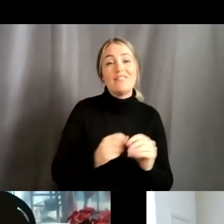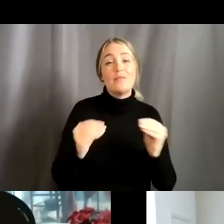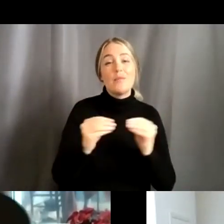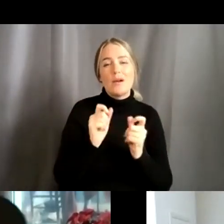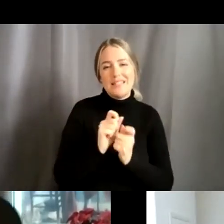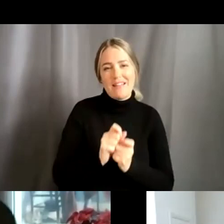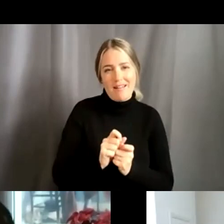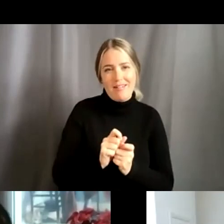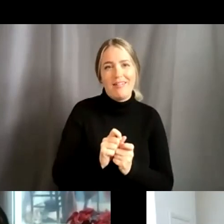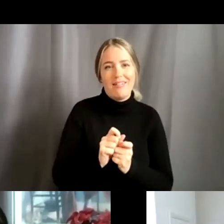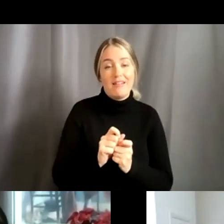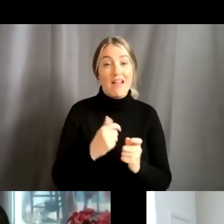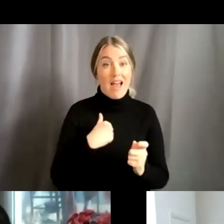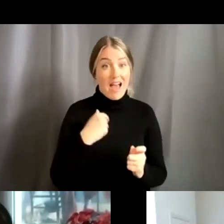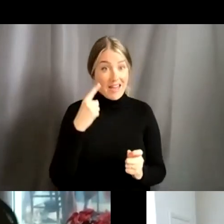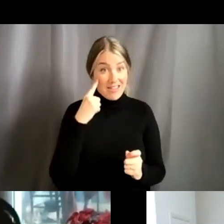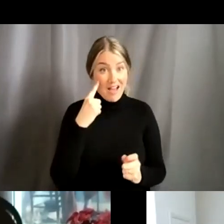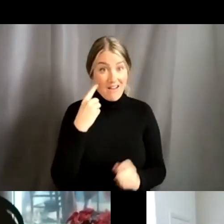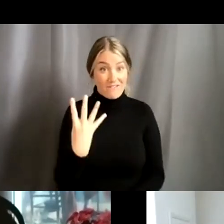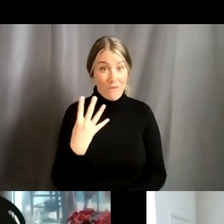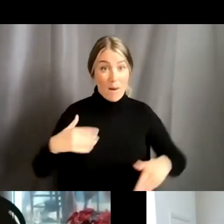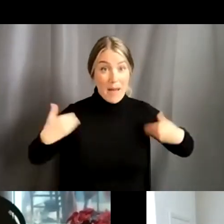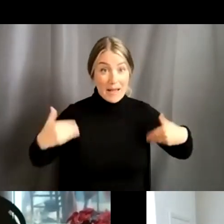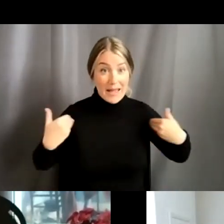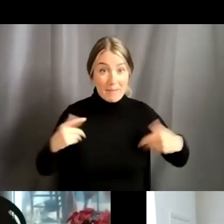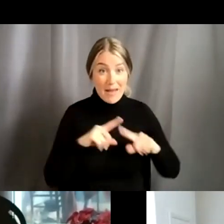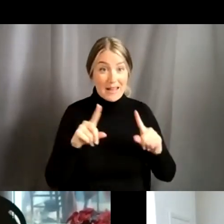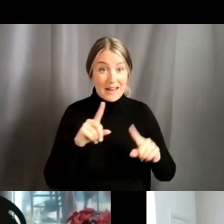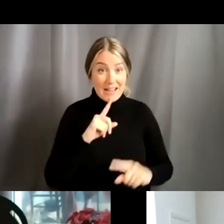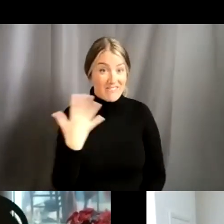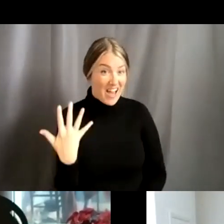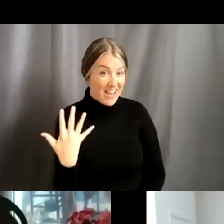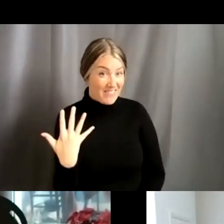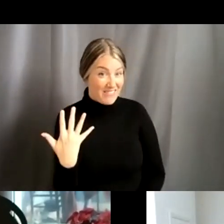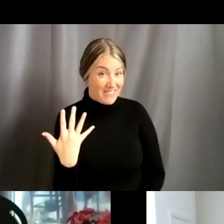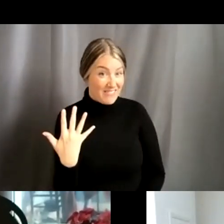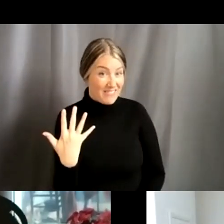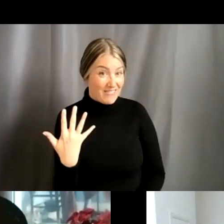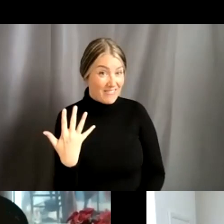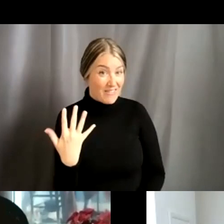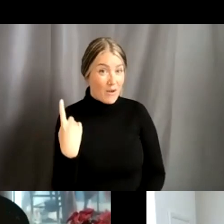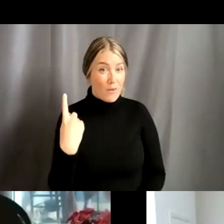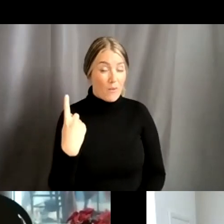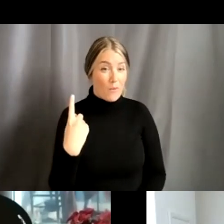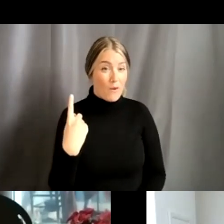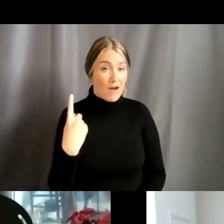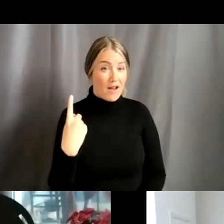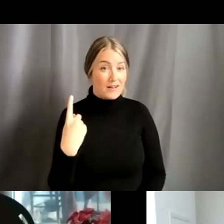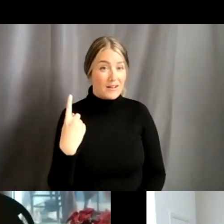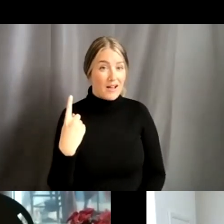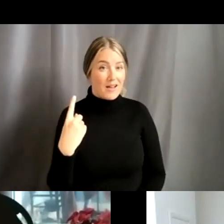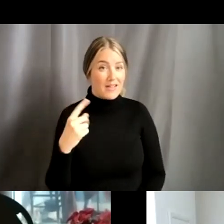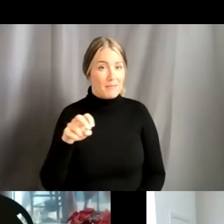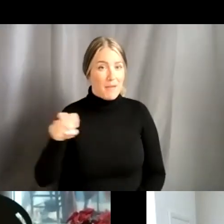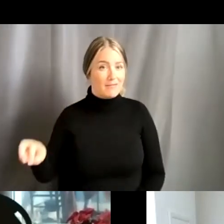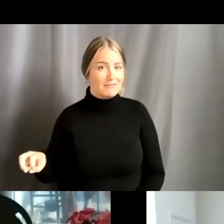detail. And I thought there were 4 monkeys, but there's actually 5 monkeys. There's one right off the bottom of the canvas that